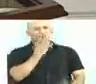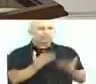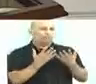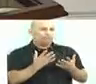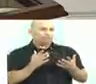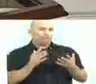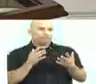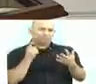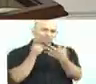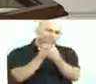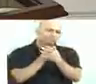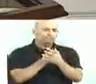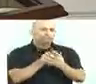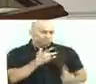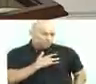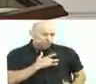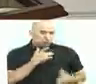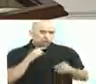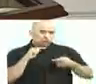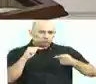might have hurt someone?